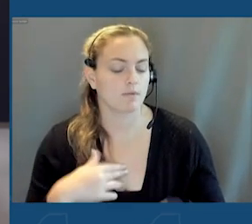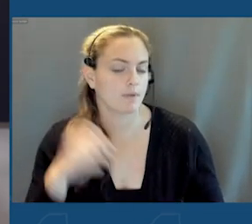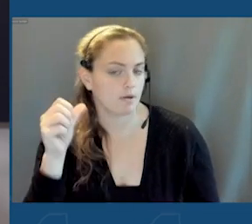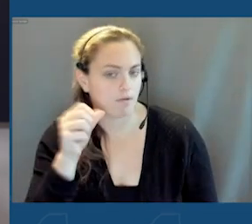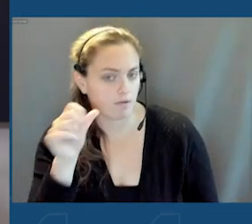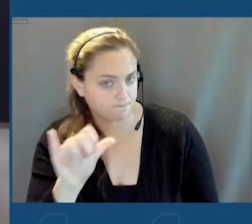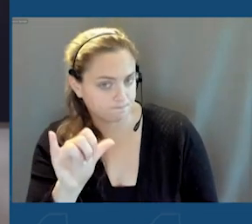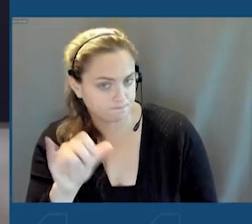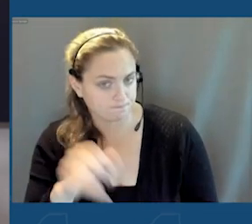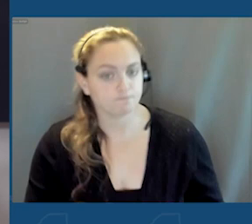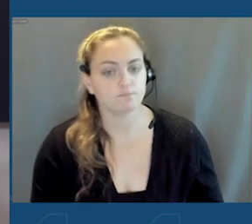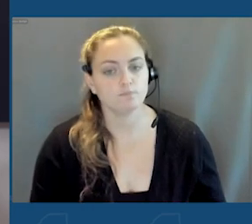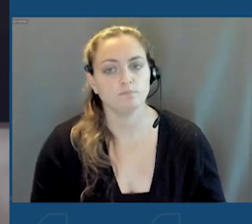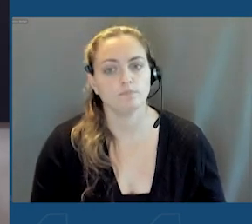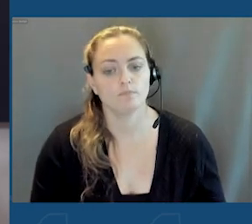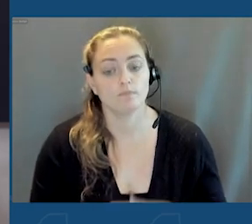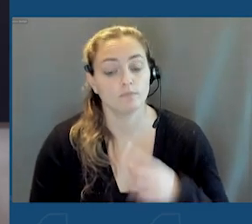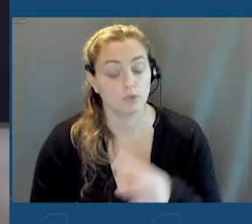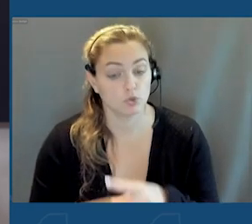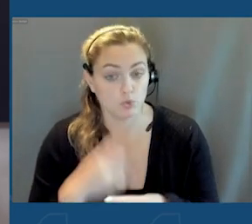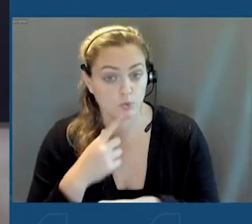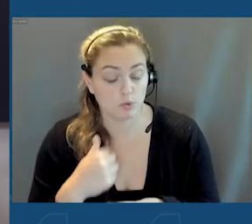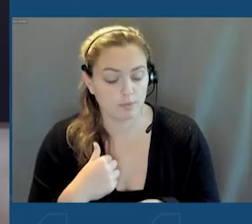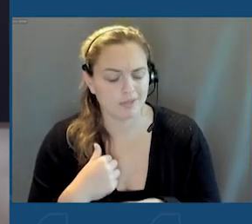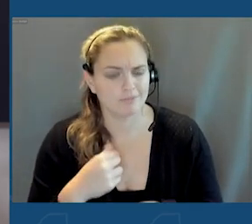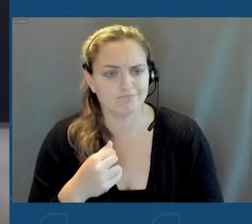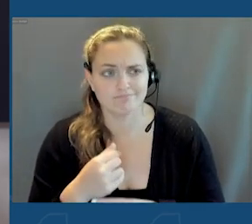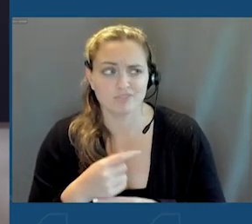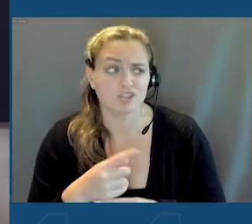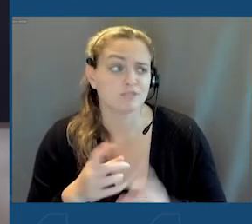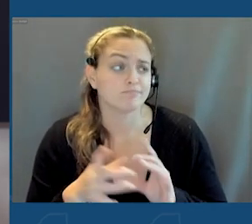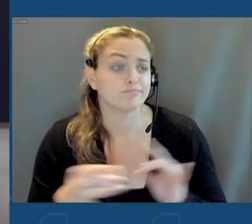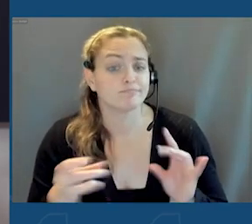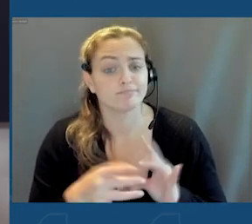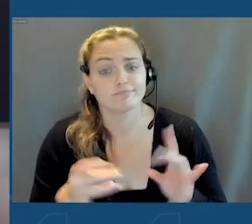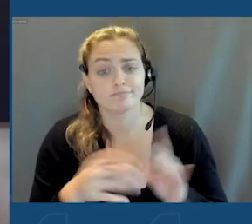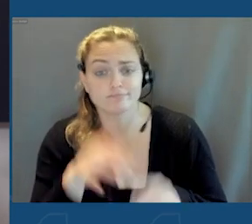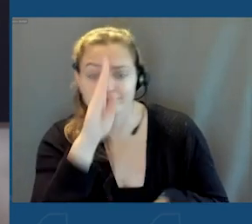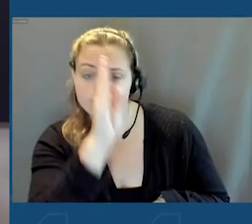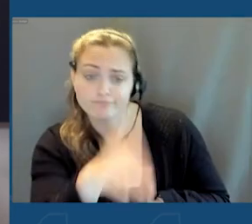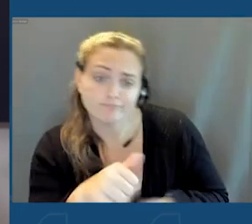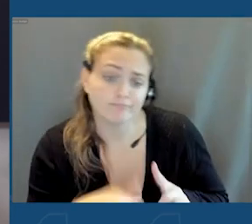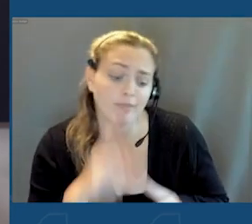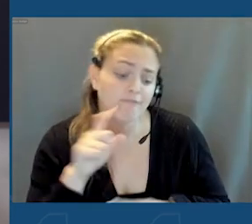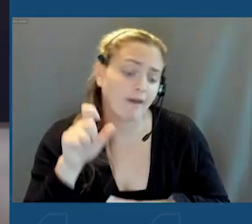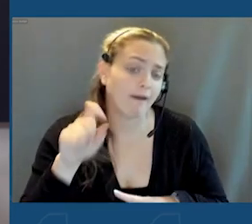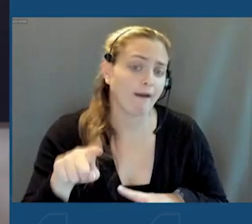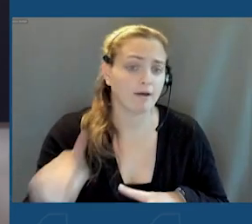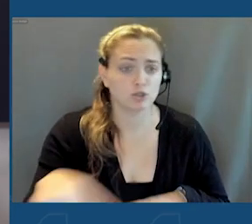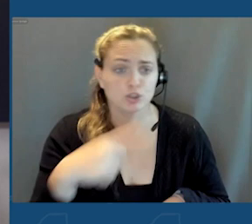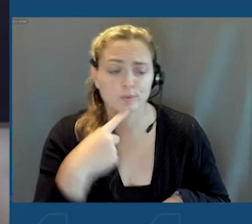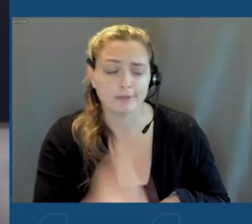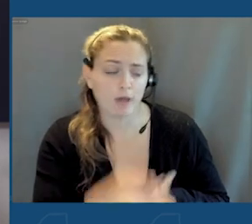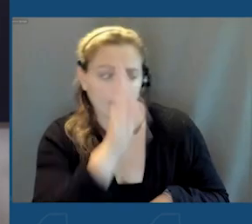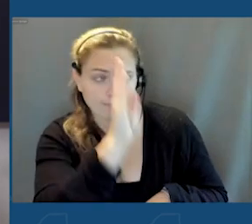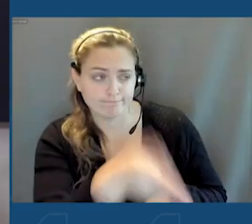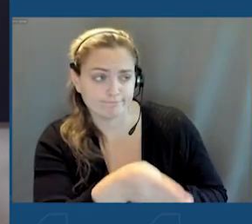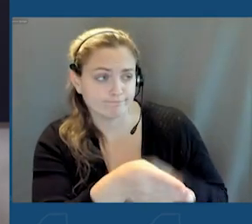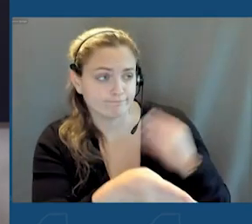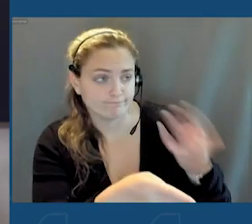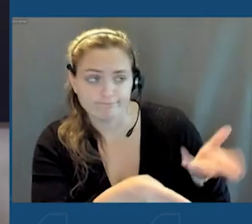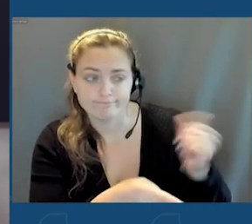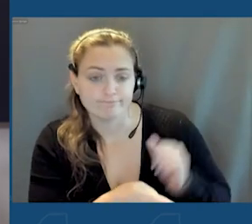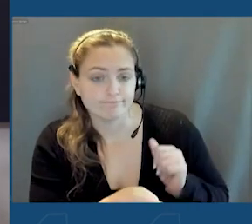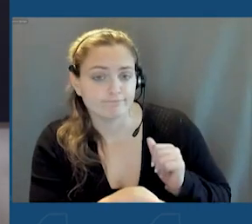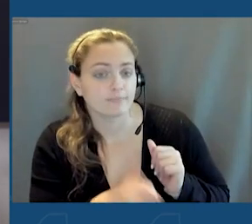well. And she tells me just like it is, day or night. If I ask her, she'll tell me. And she'll call me and say,